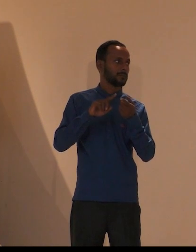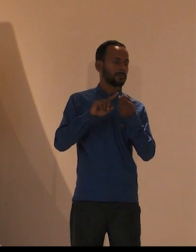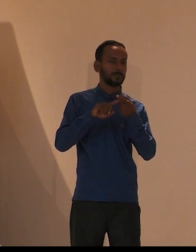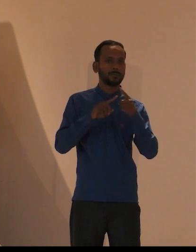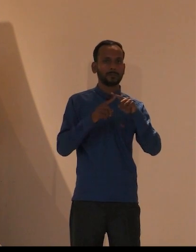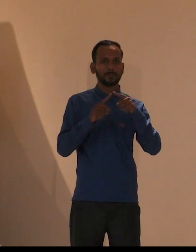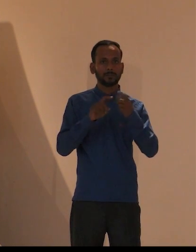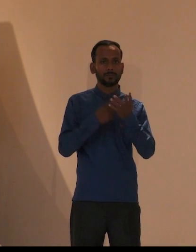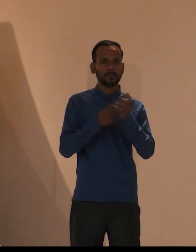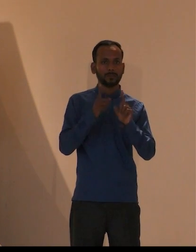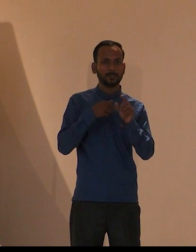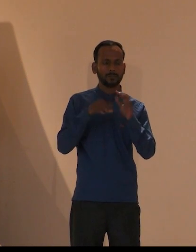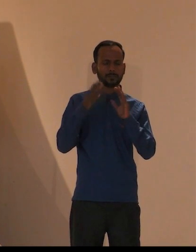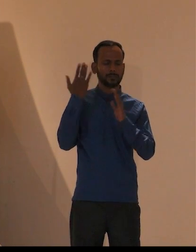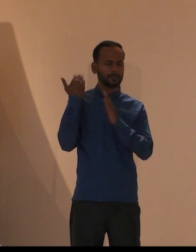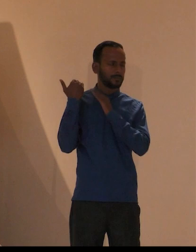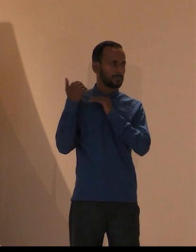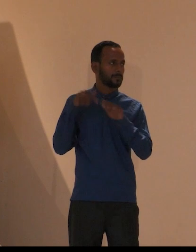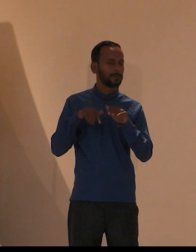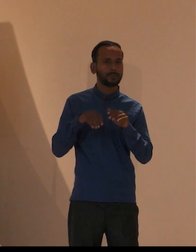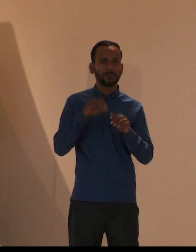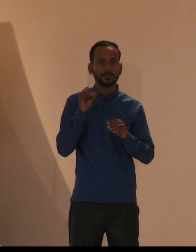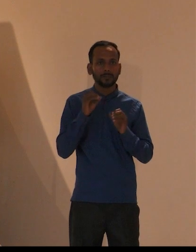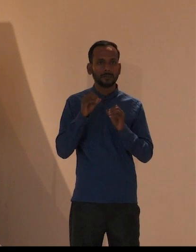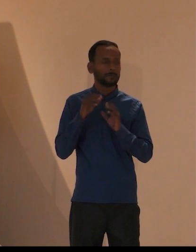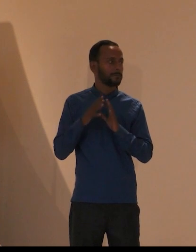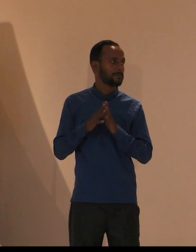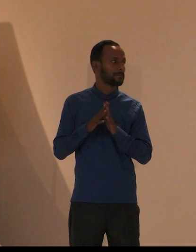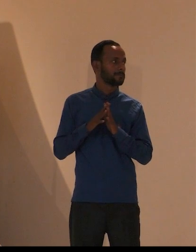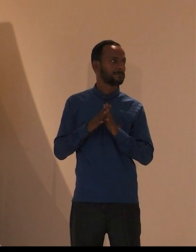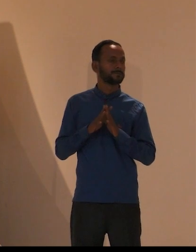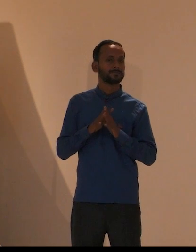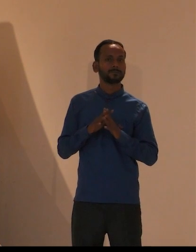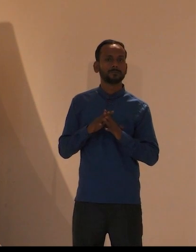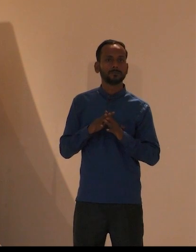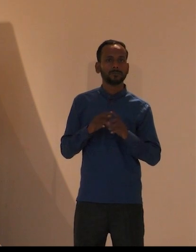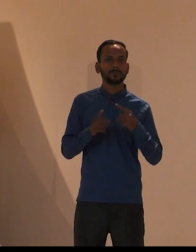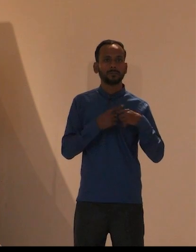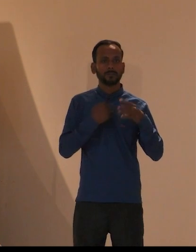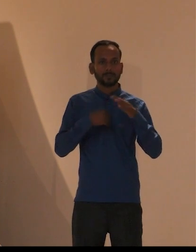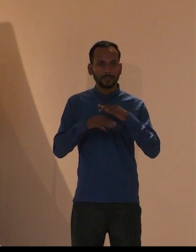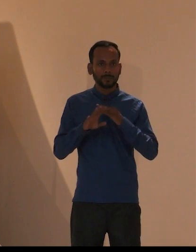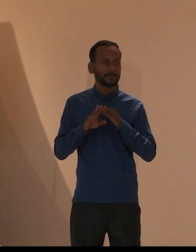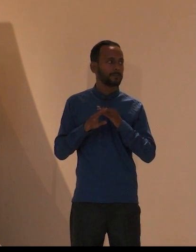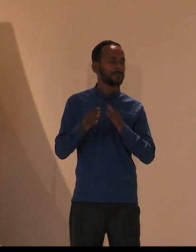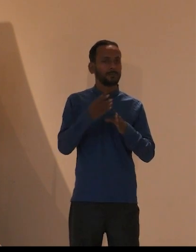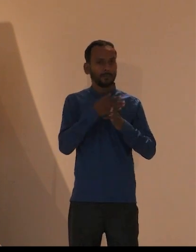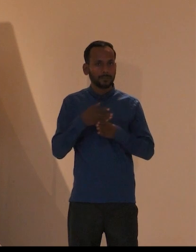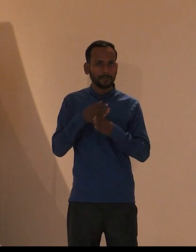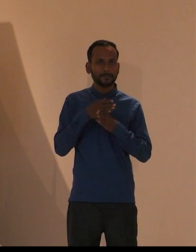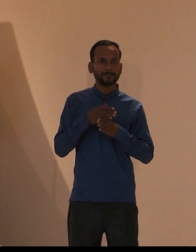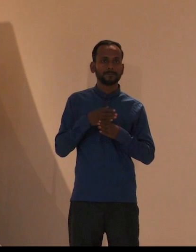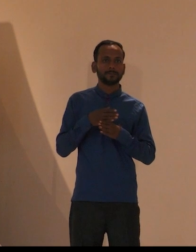that we have read, it was used only on Maundy Thursday. That's the day when Christ shares his